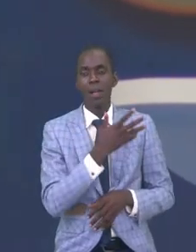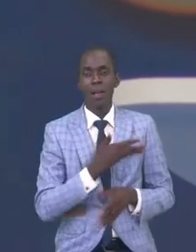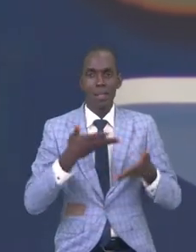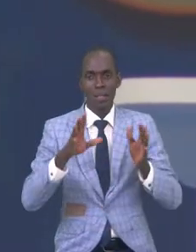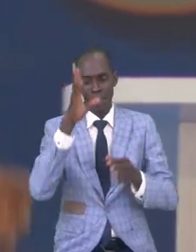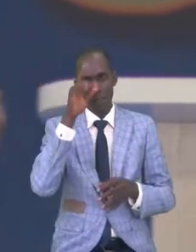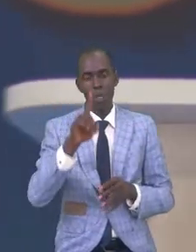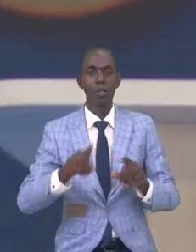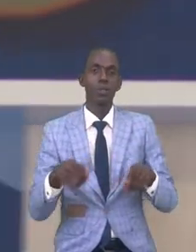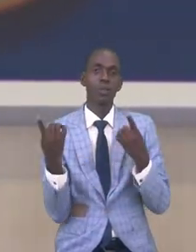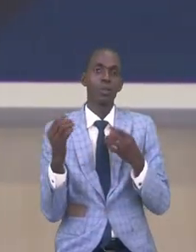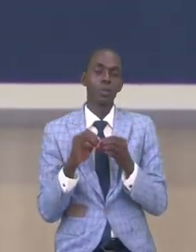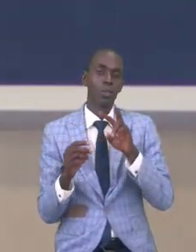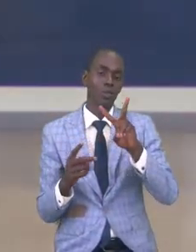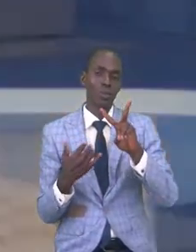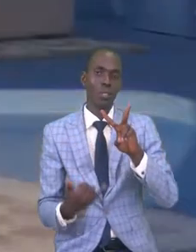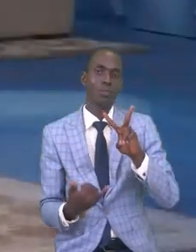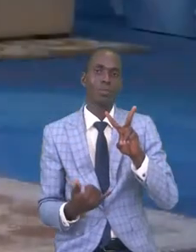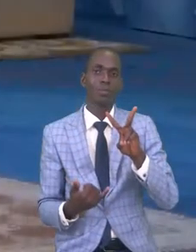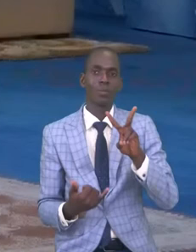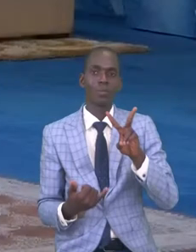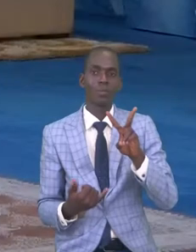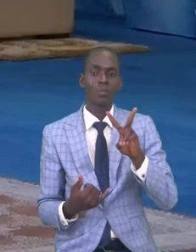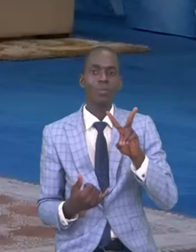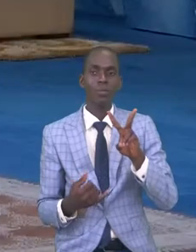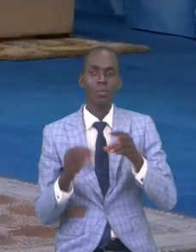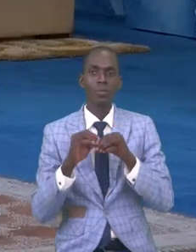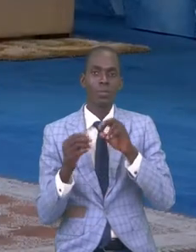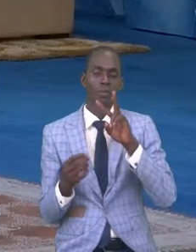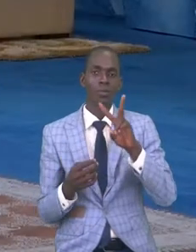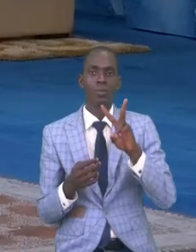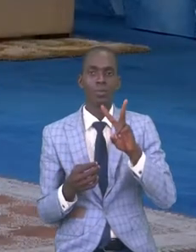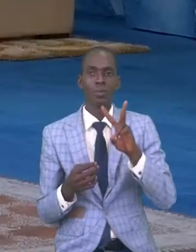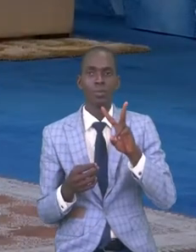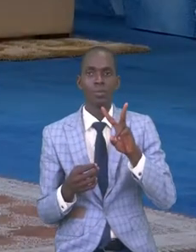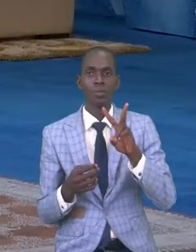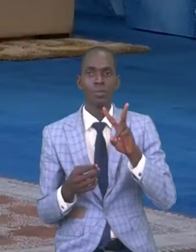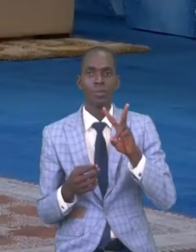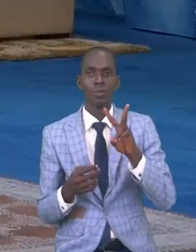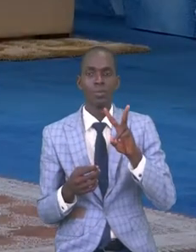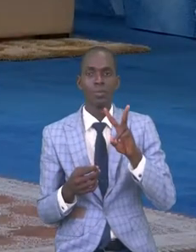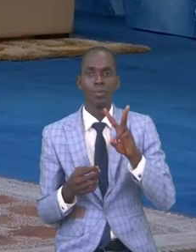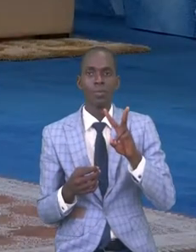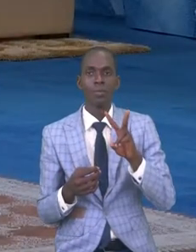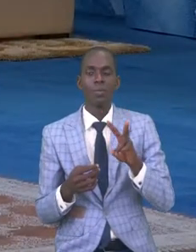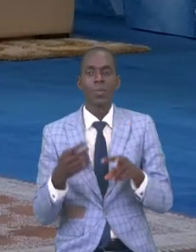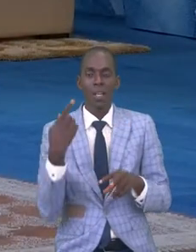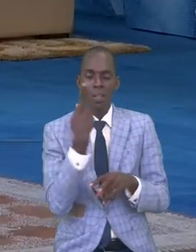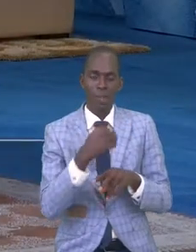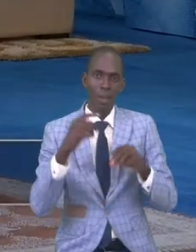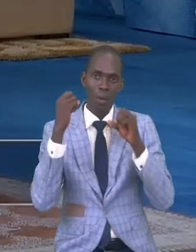and let him go. Number two now, we're looking at number two. And number two, the